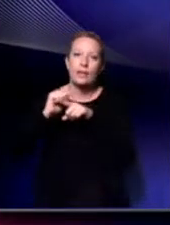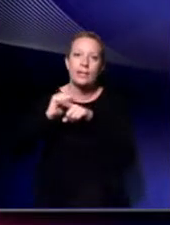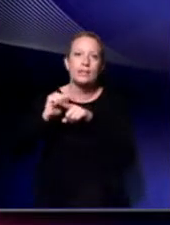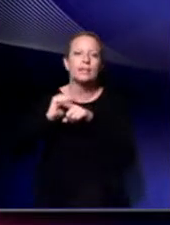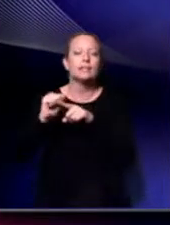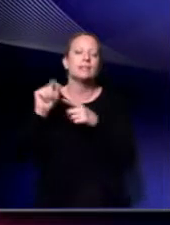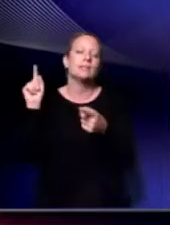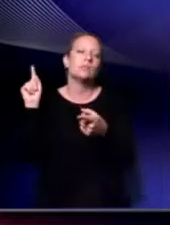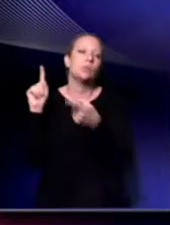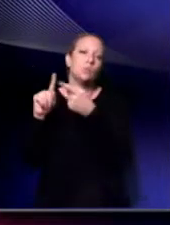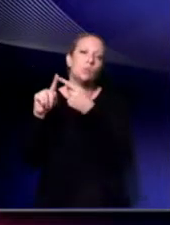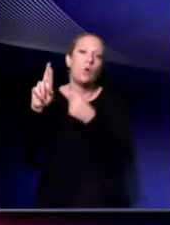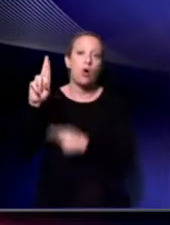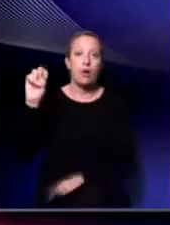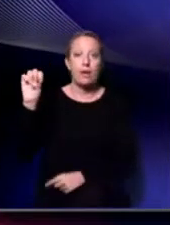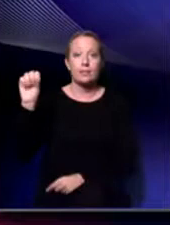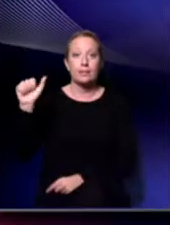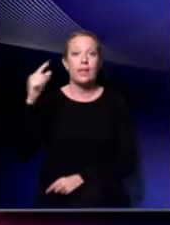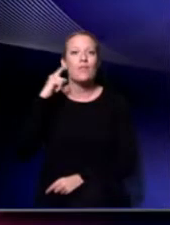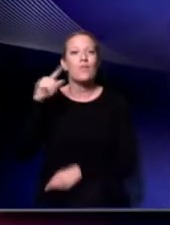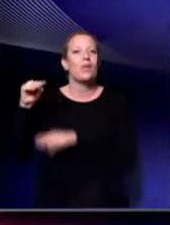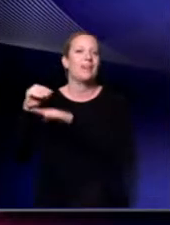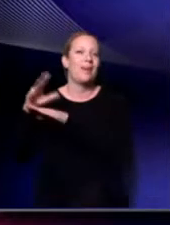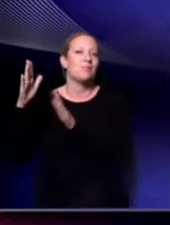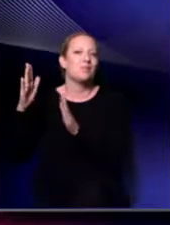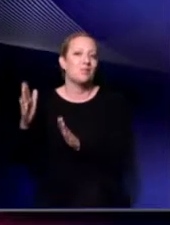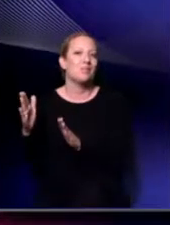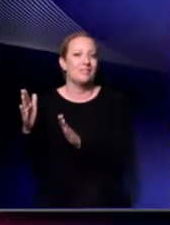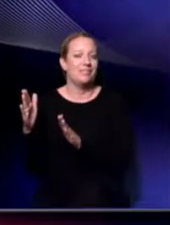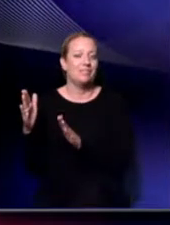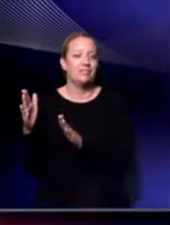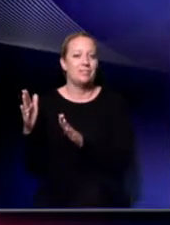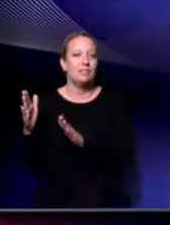RSA for counselors across pretty